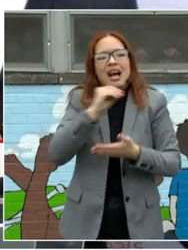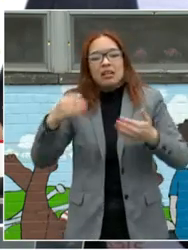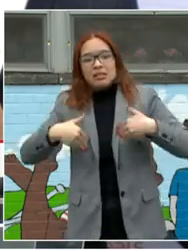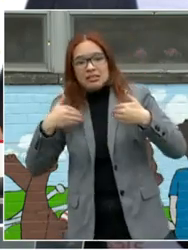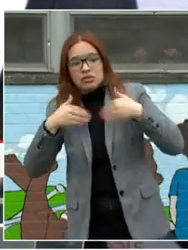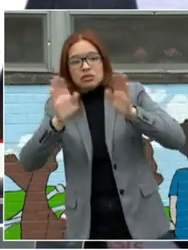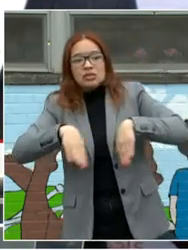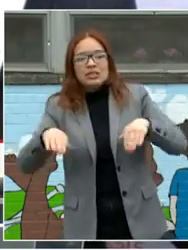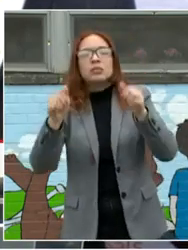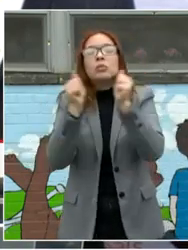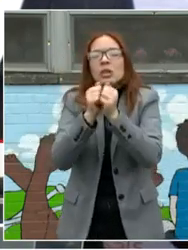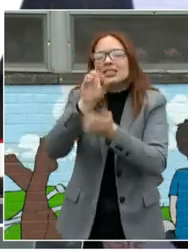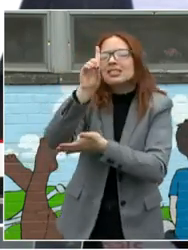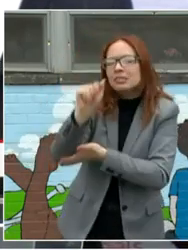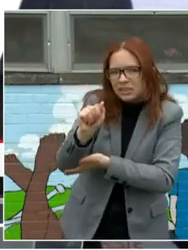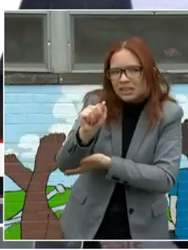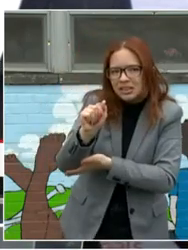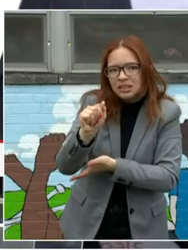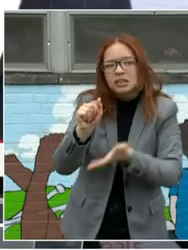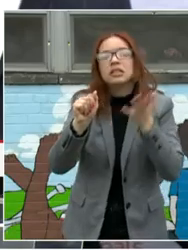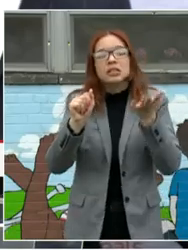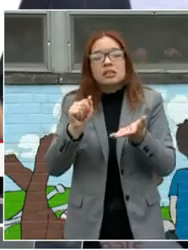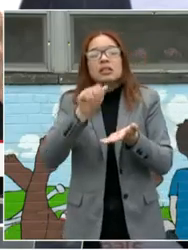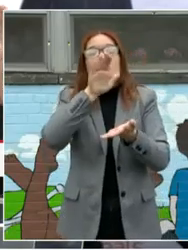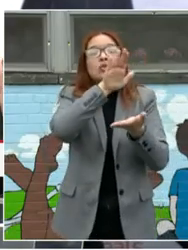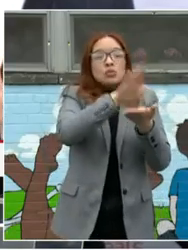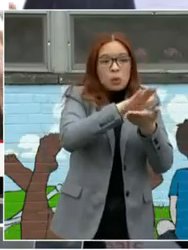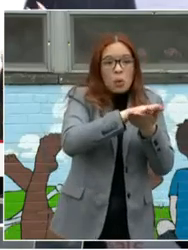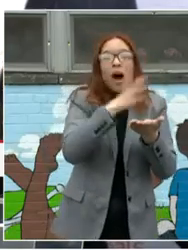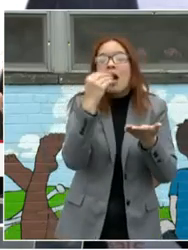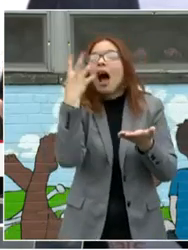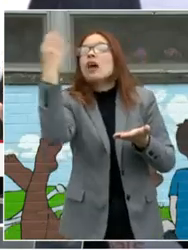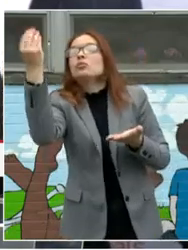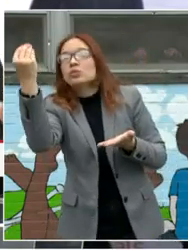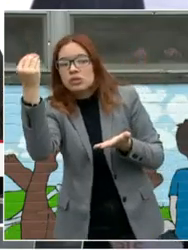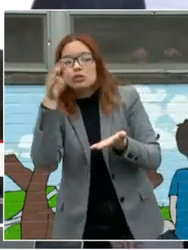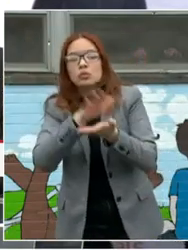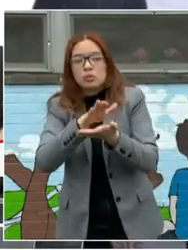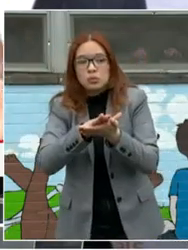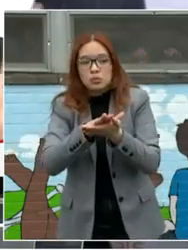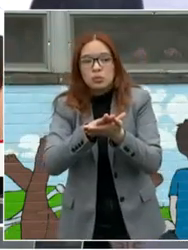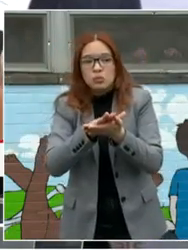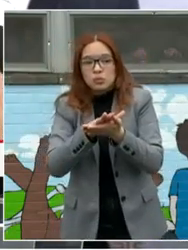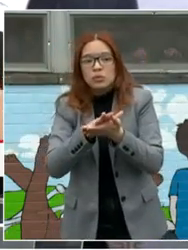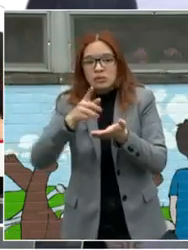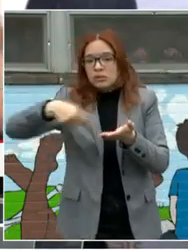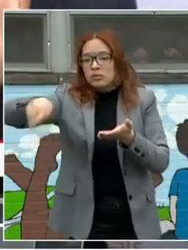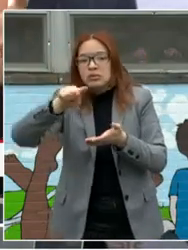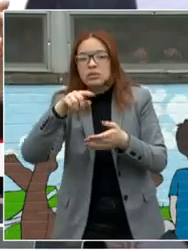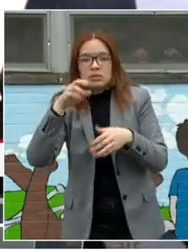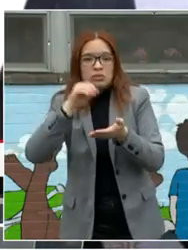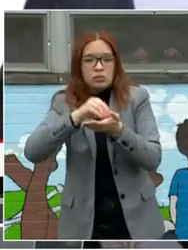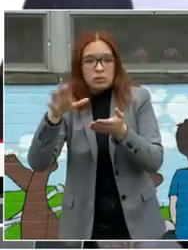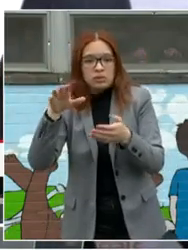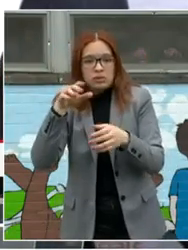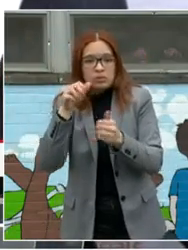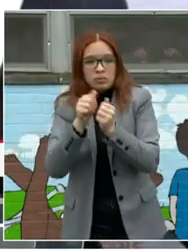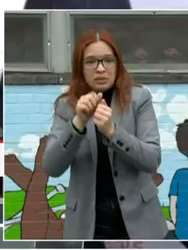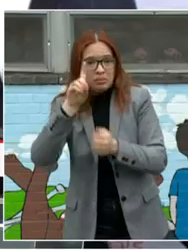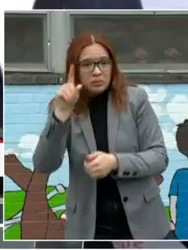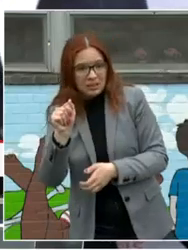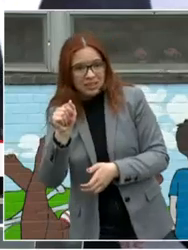and out-of-school time slots for children with disabilities, as well as a referral system. That makes me excited. Hope it makes you